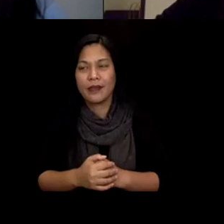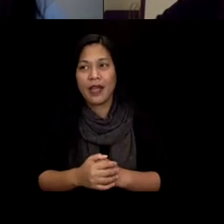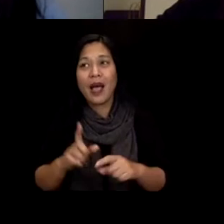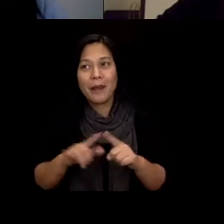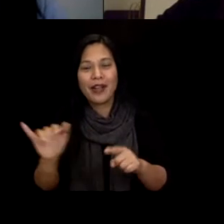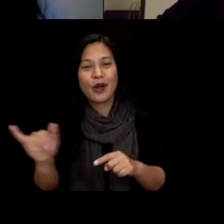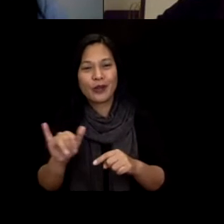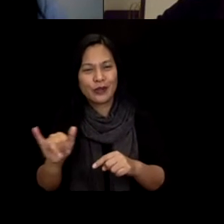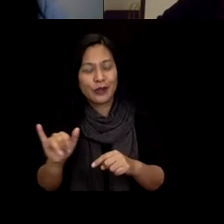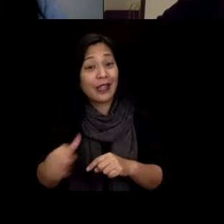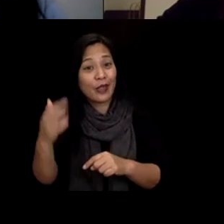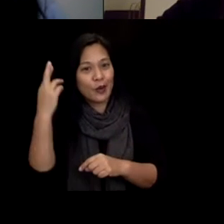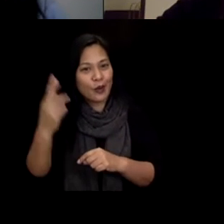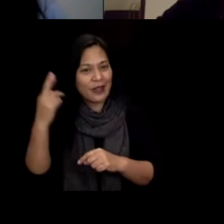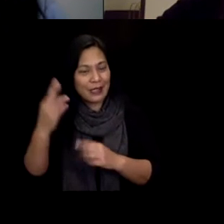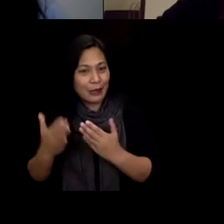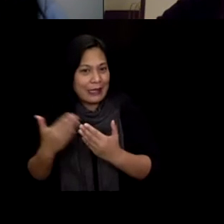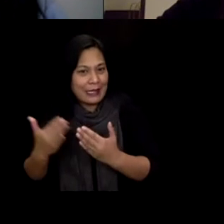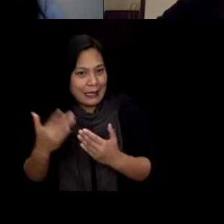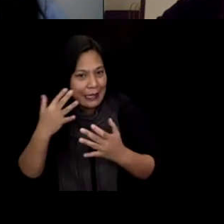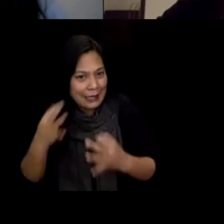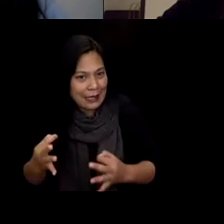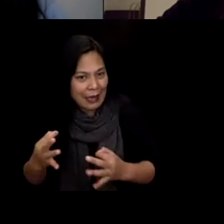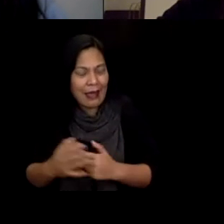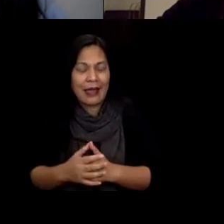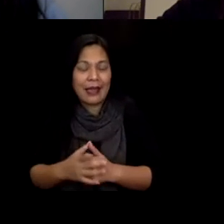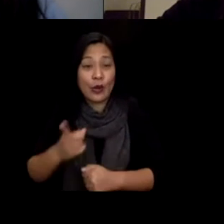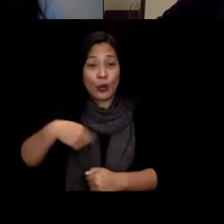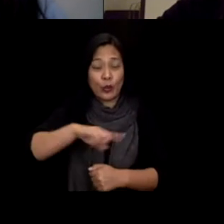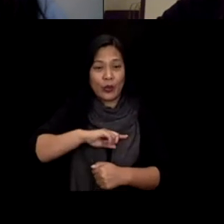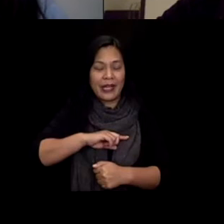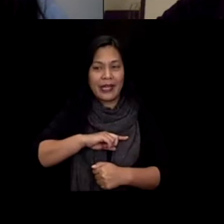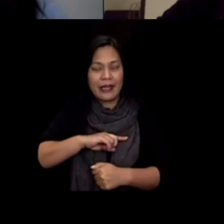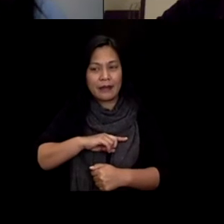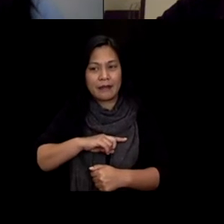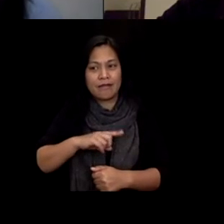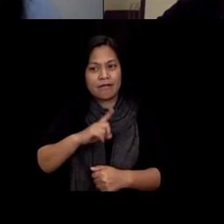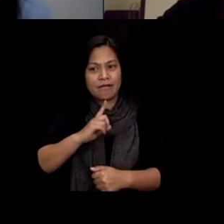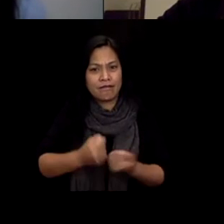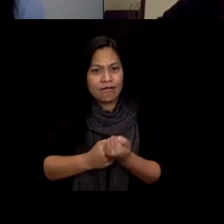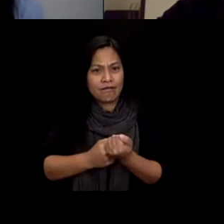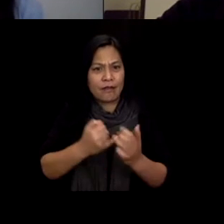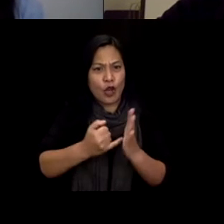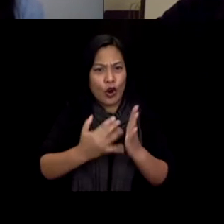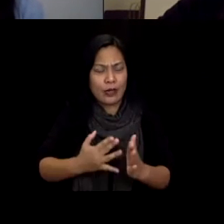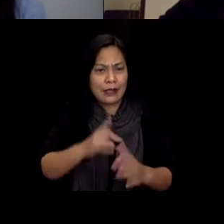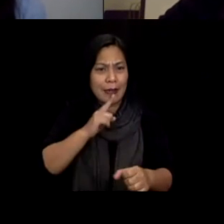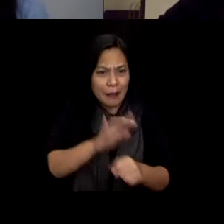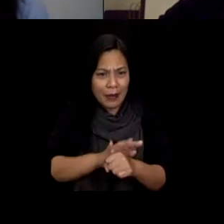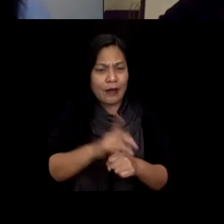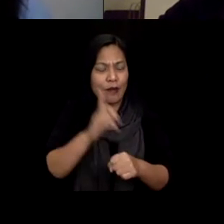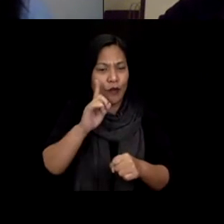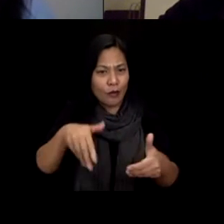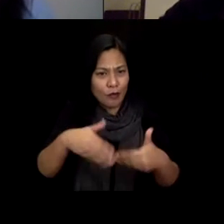very easily was our commitment to the artists and commitment to the